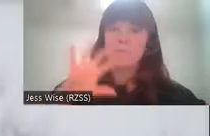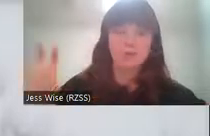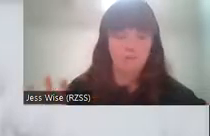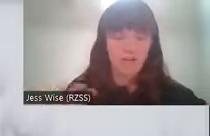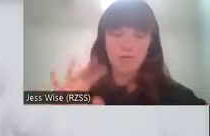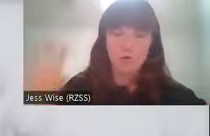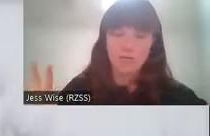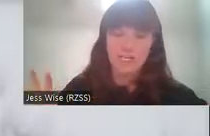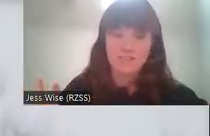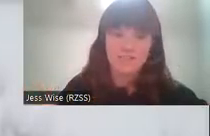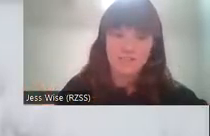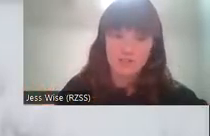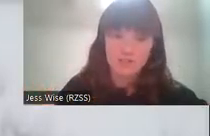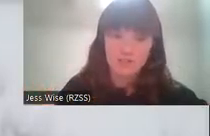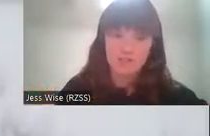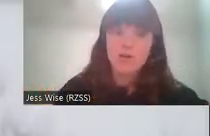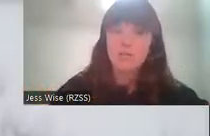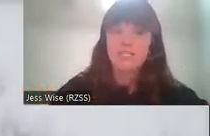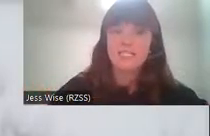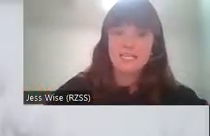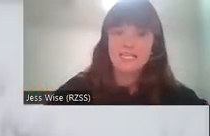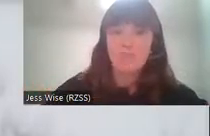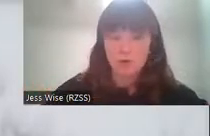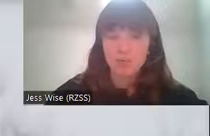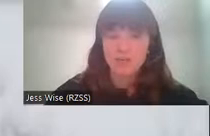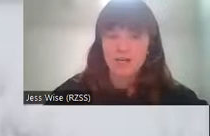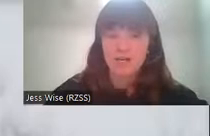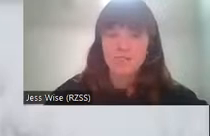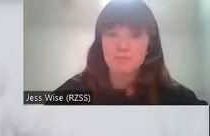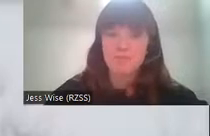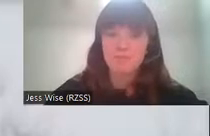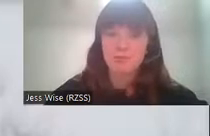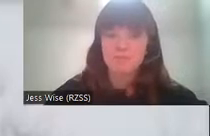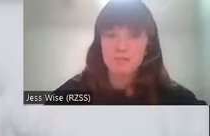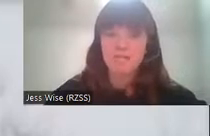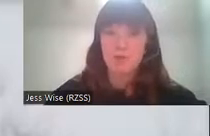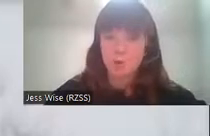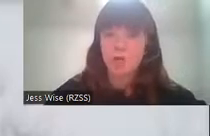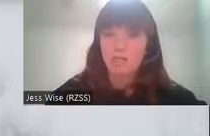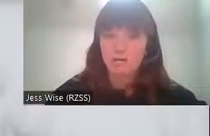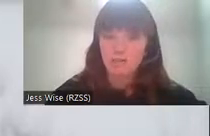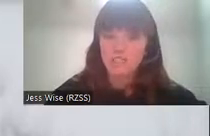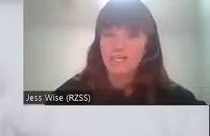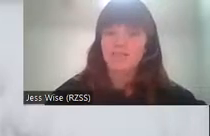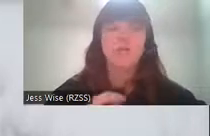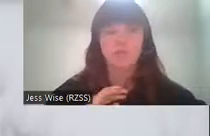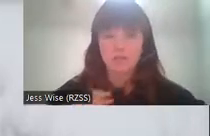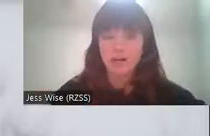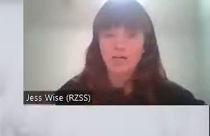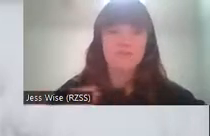to modify an already existing structure. We need to dedicate proper time to make sure that we're enabling all our